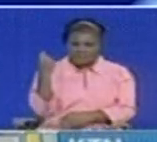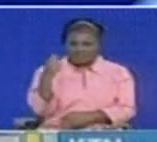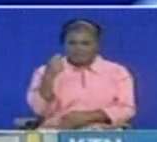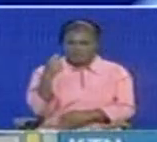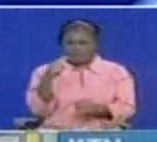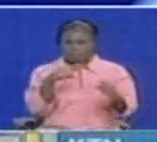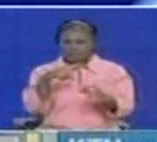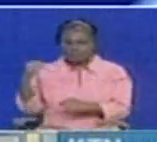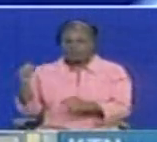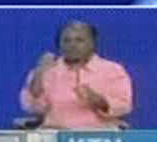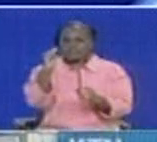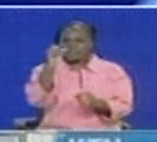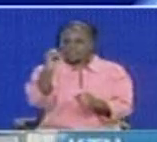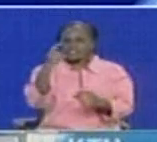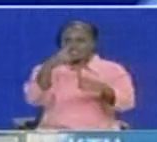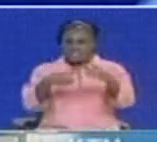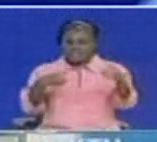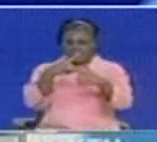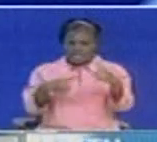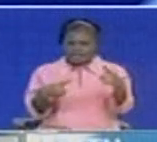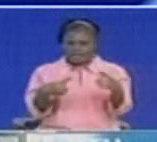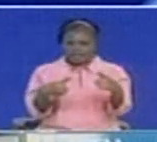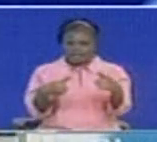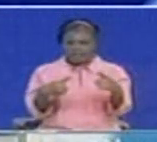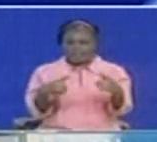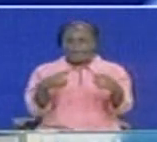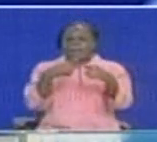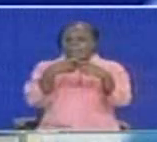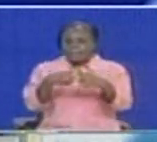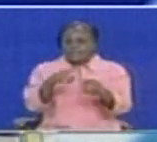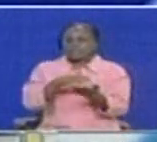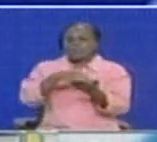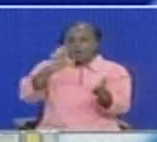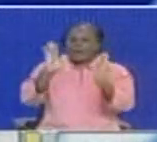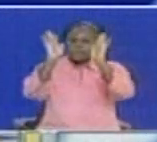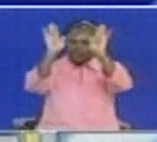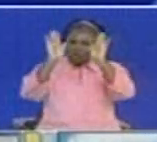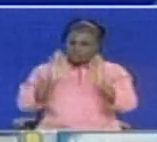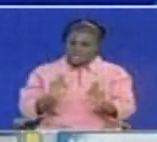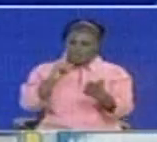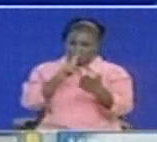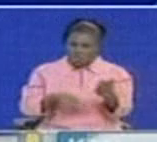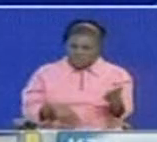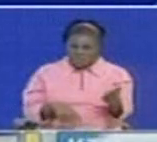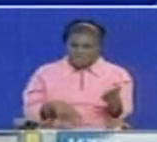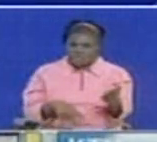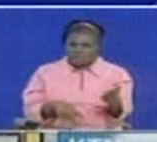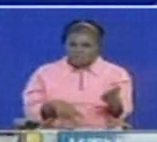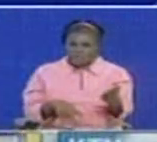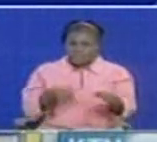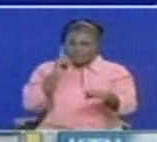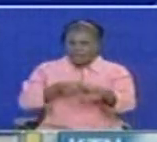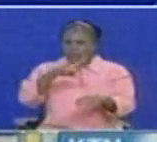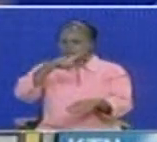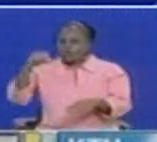towards 51 years and into the next 50 years. But it's more apt now, it's more important now that when we